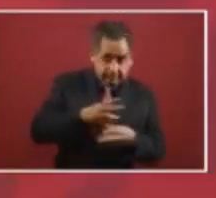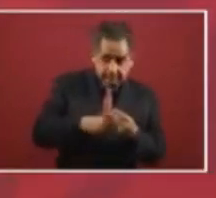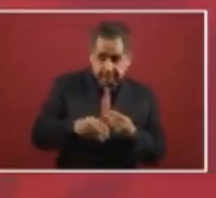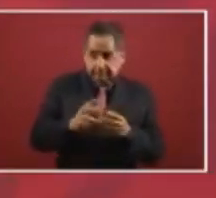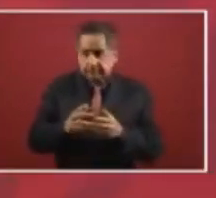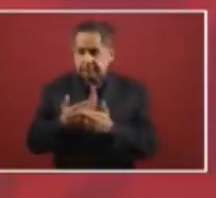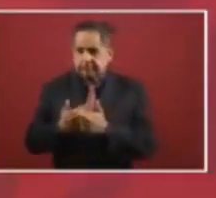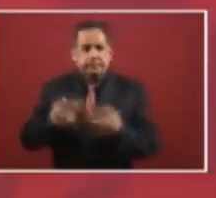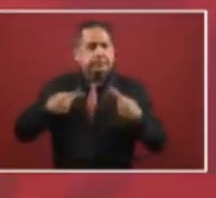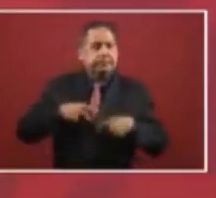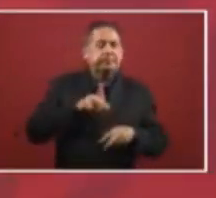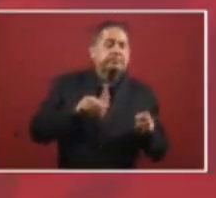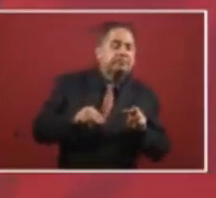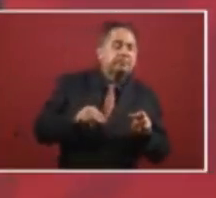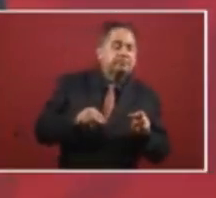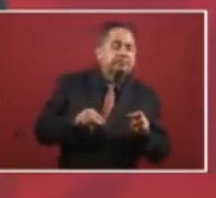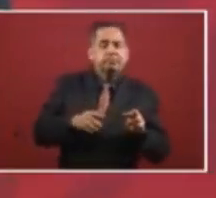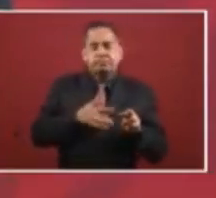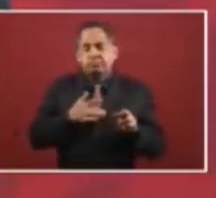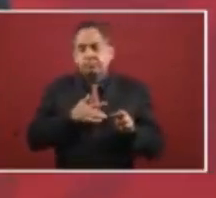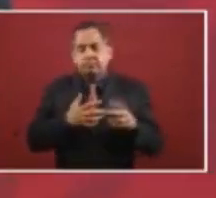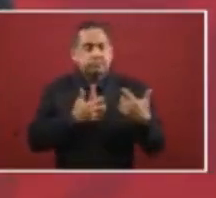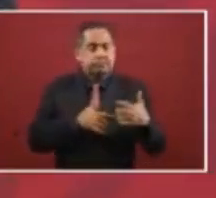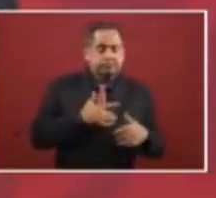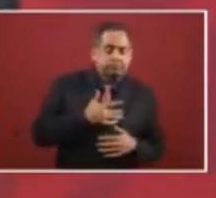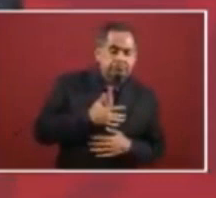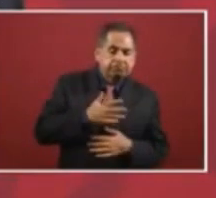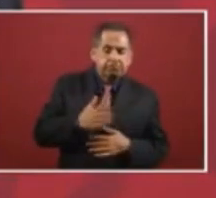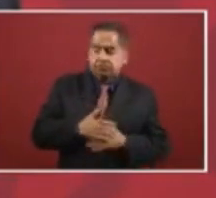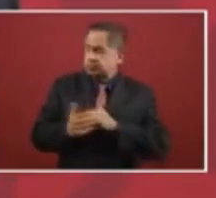And once all of these have been generated,